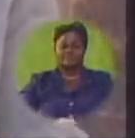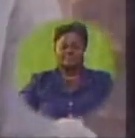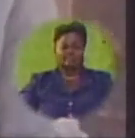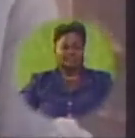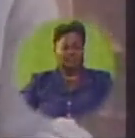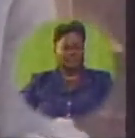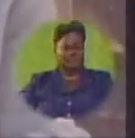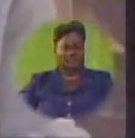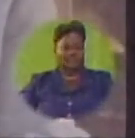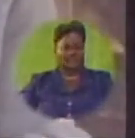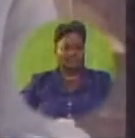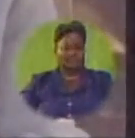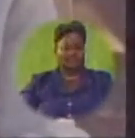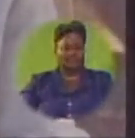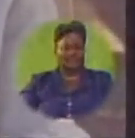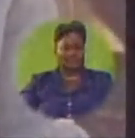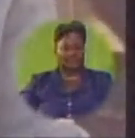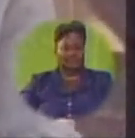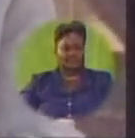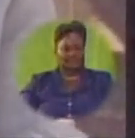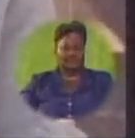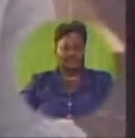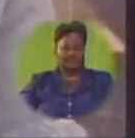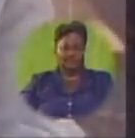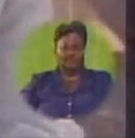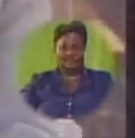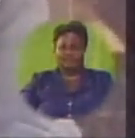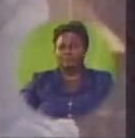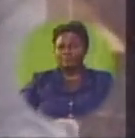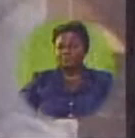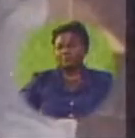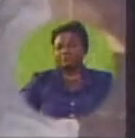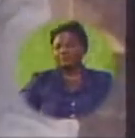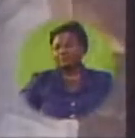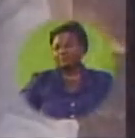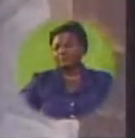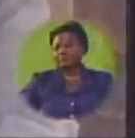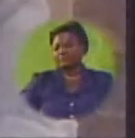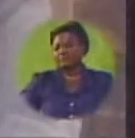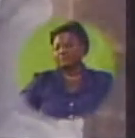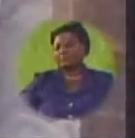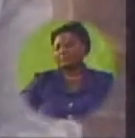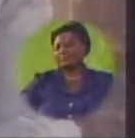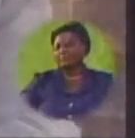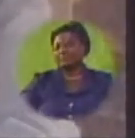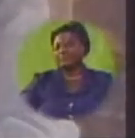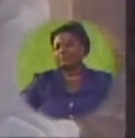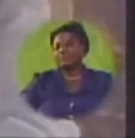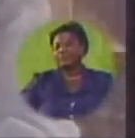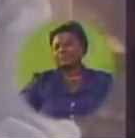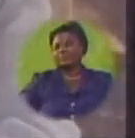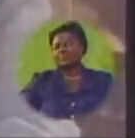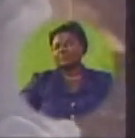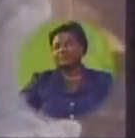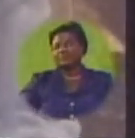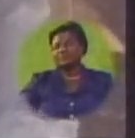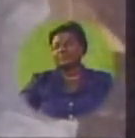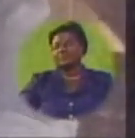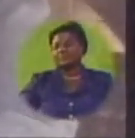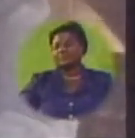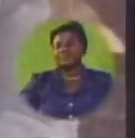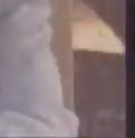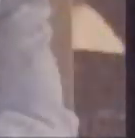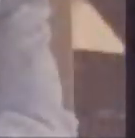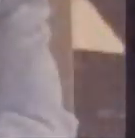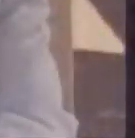example, and here's a special place, I would say that. English Harbor is a special place, Nelson's Dockyard. And the nightlife here is